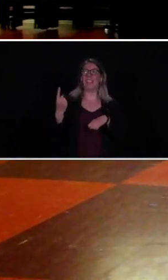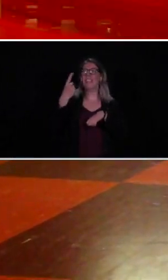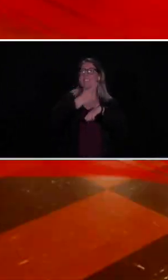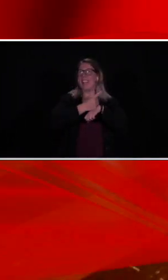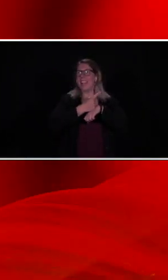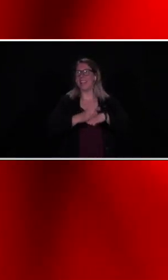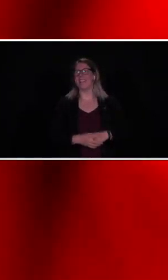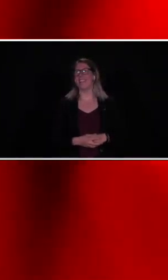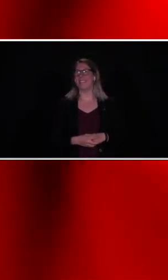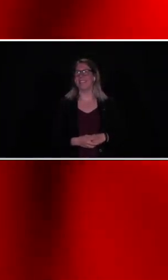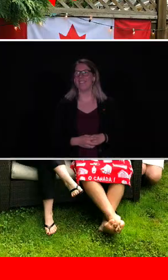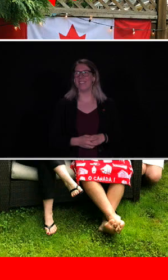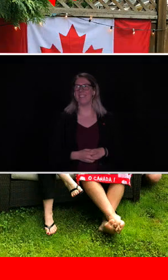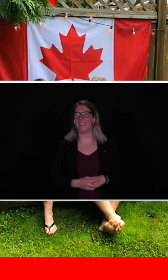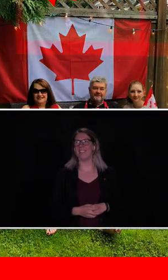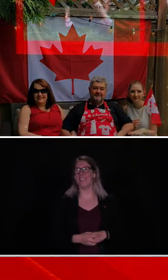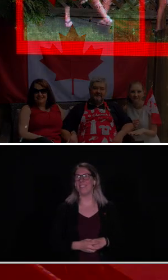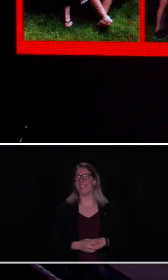Vancouver.